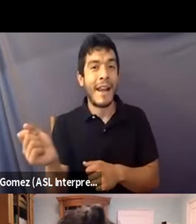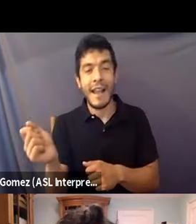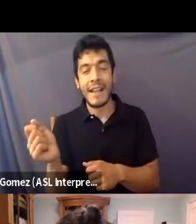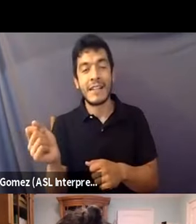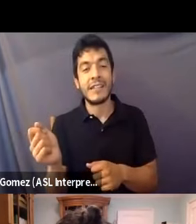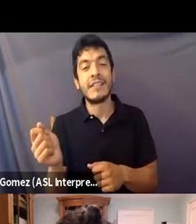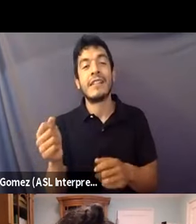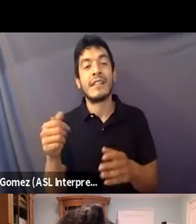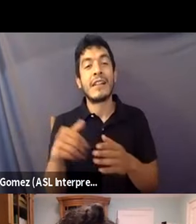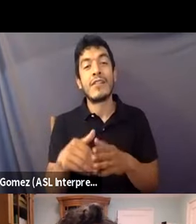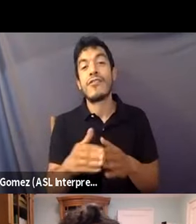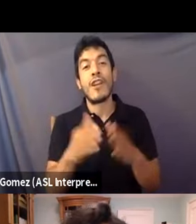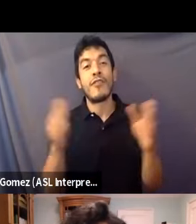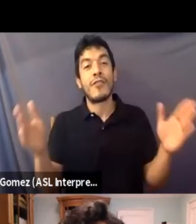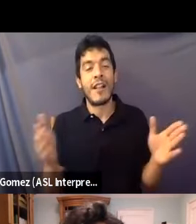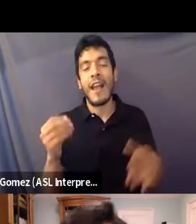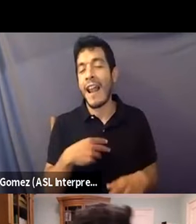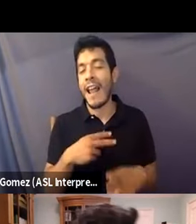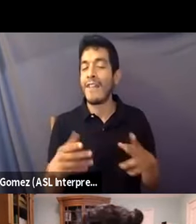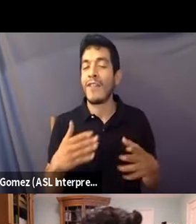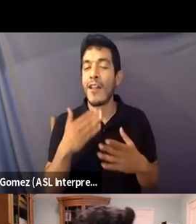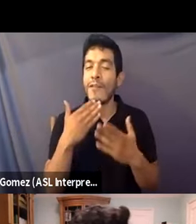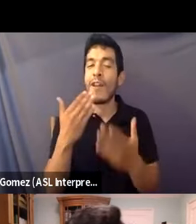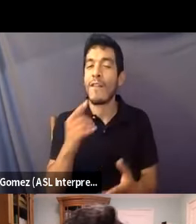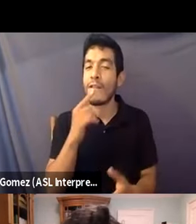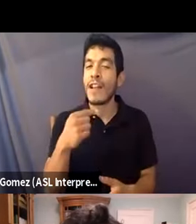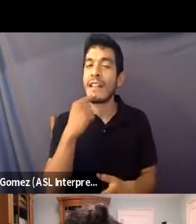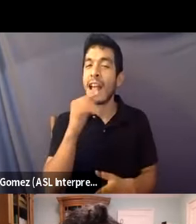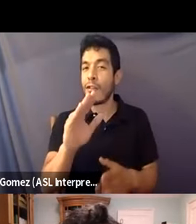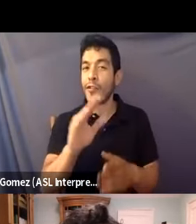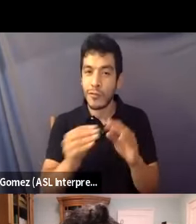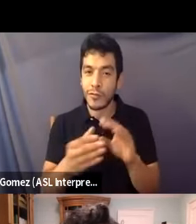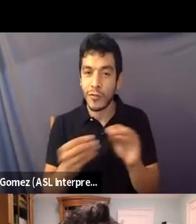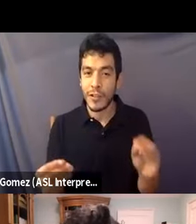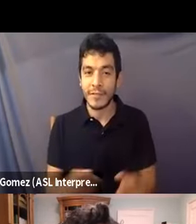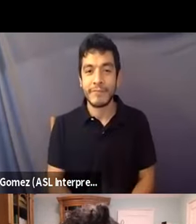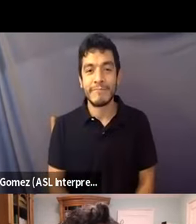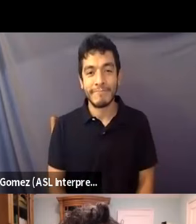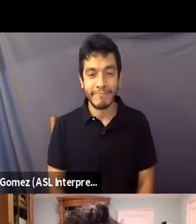And we're just really grateful to have been able to tell a piece of your stories and she could be next.